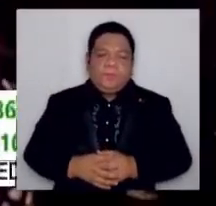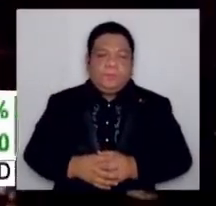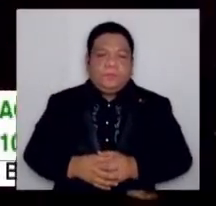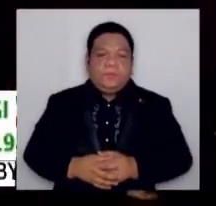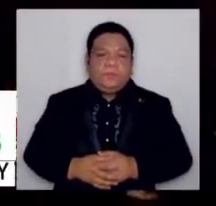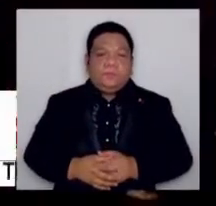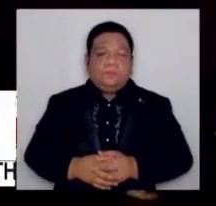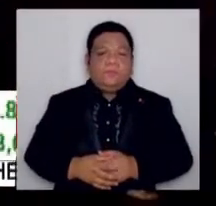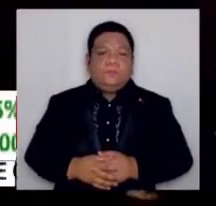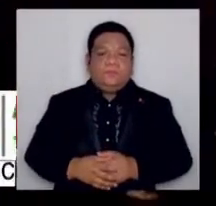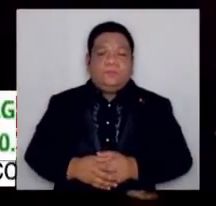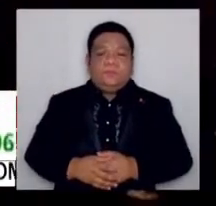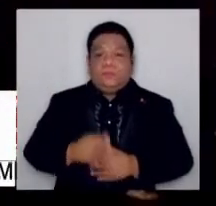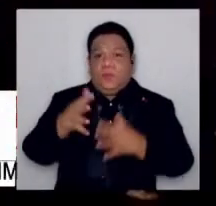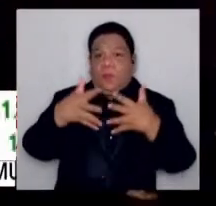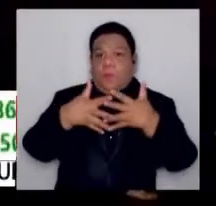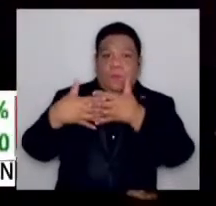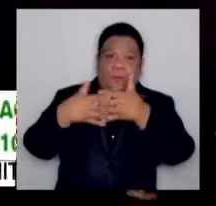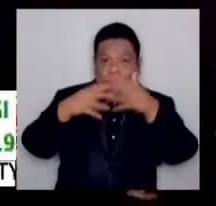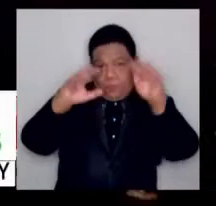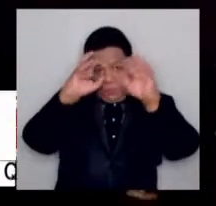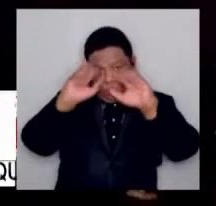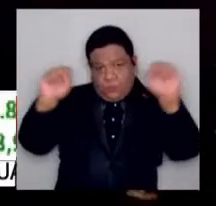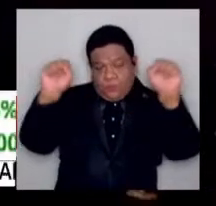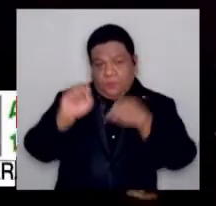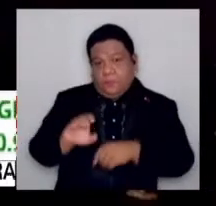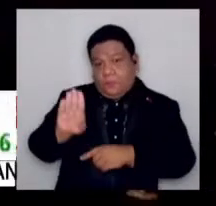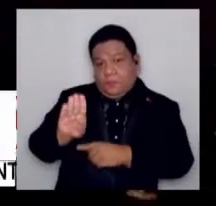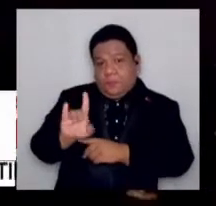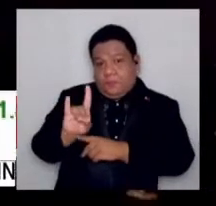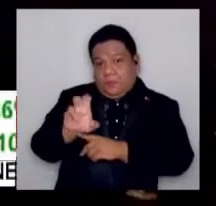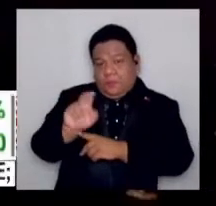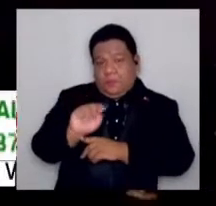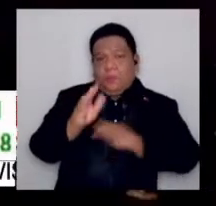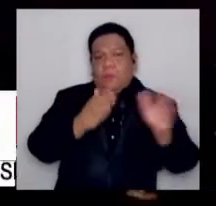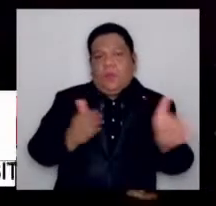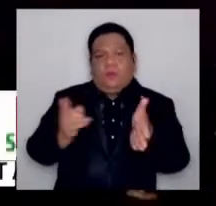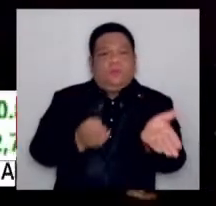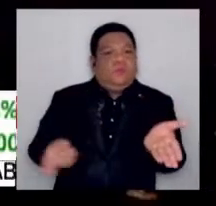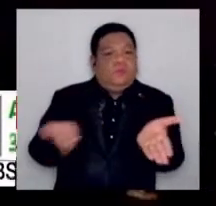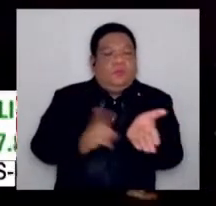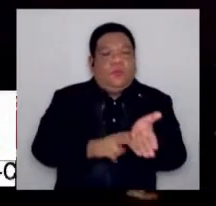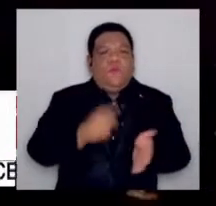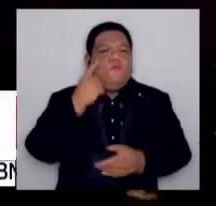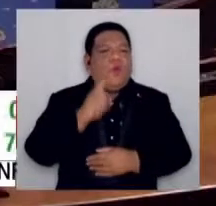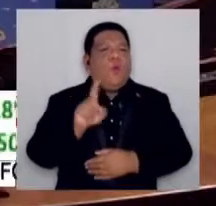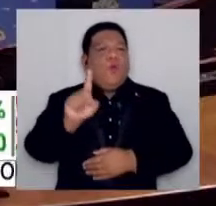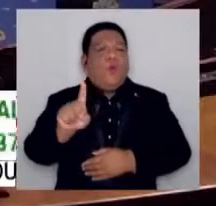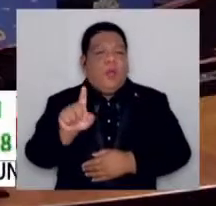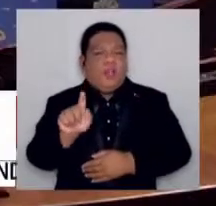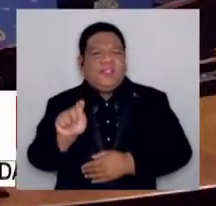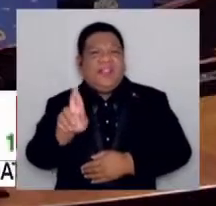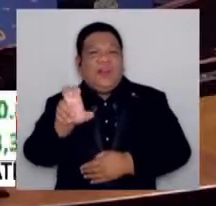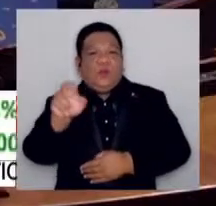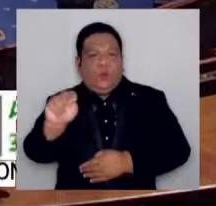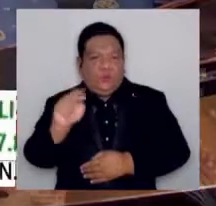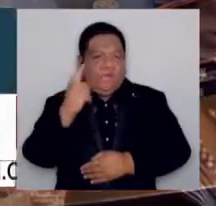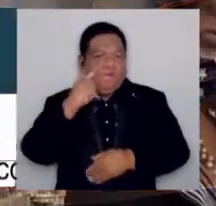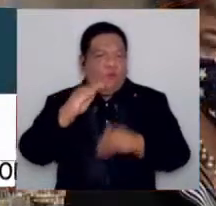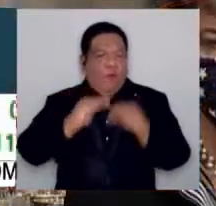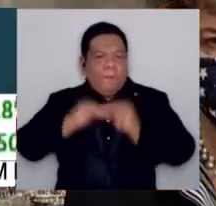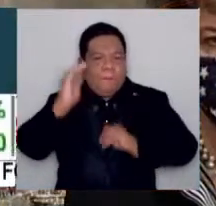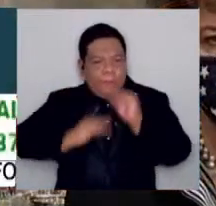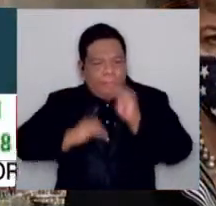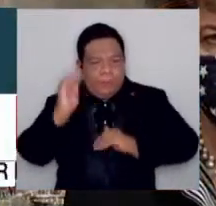News overseas now, U.S. President Joe Biden is set to sign his $1 trillion infrastructure bill into law. The measure passed through